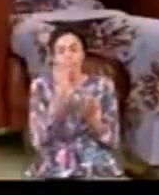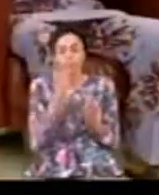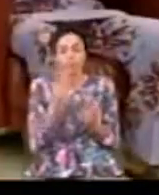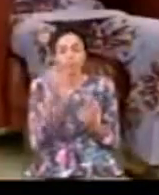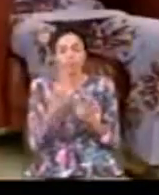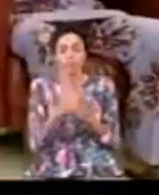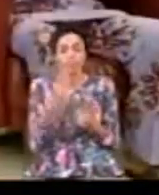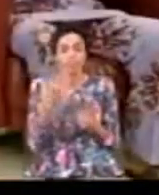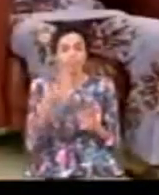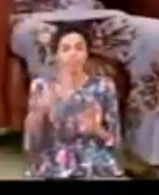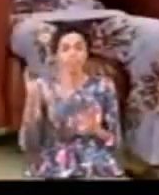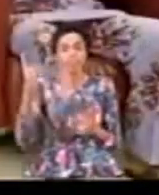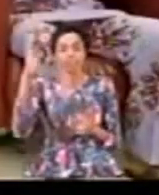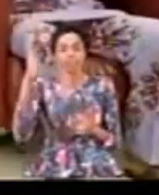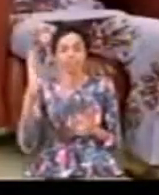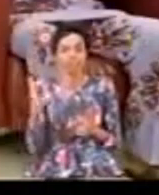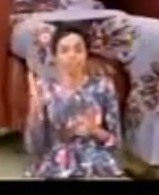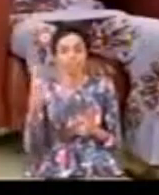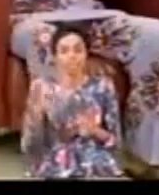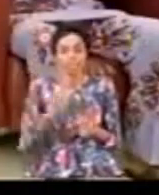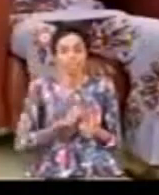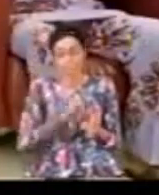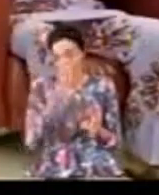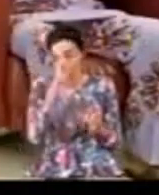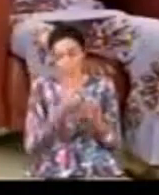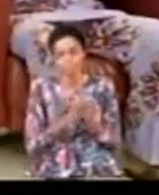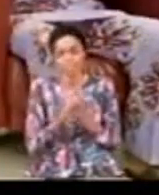Bible is the word of God.